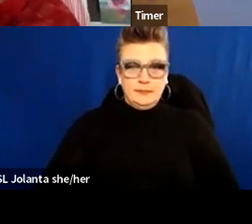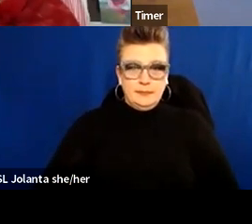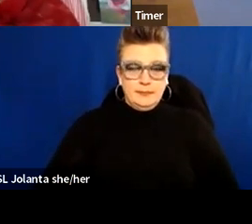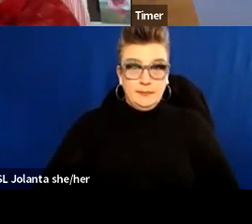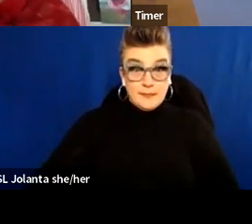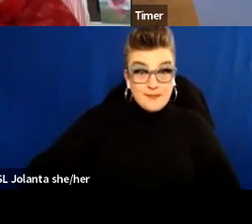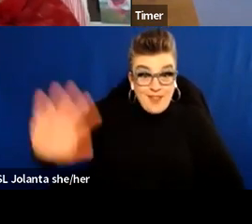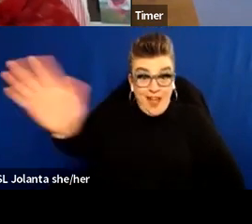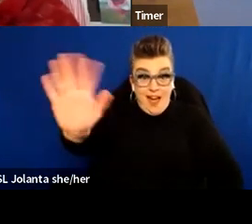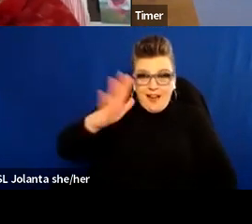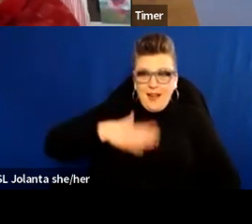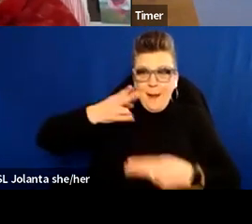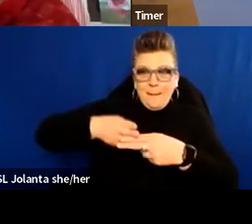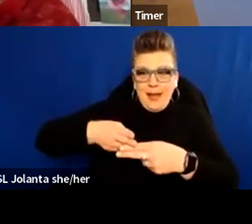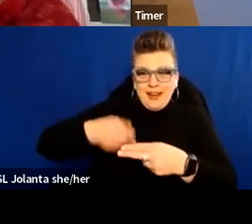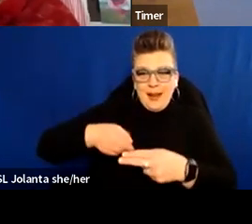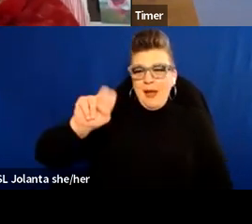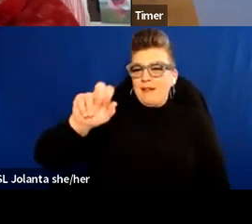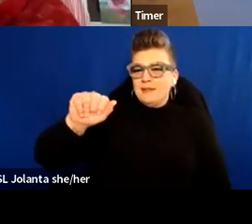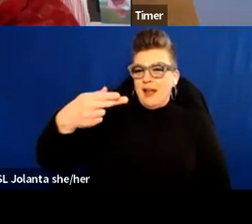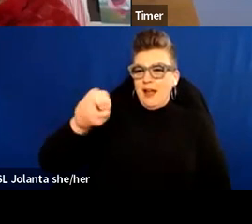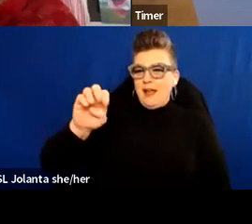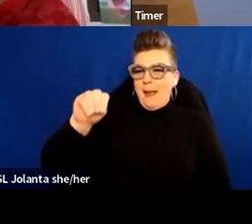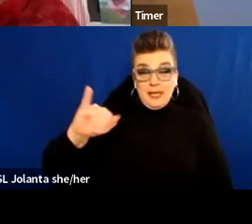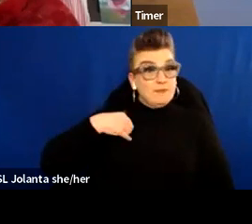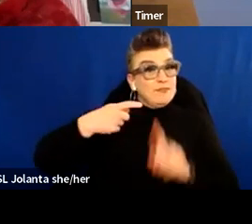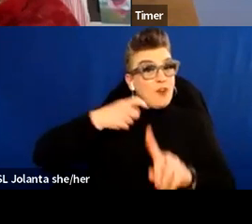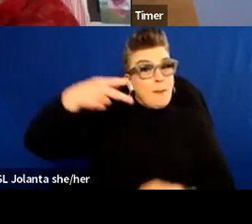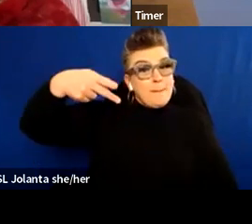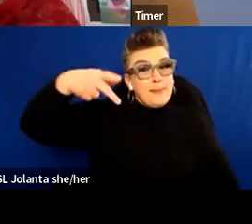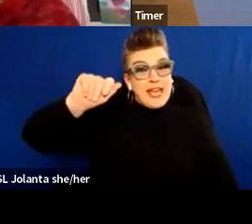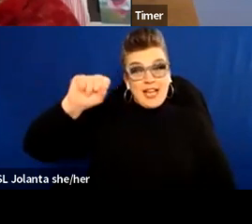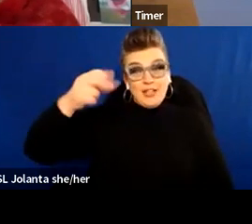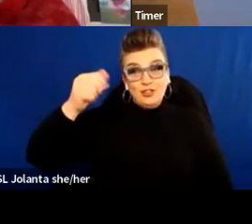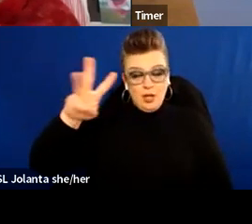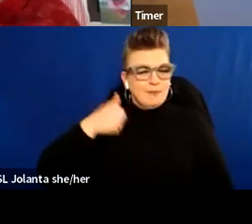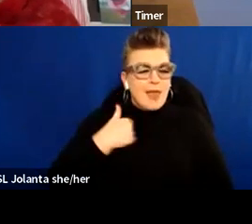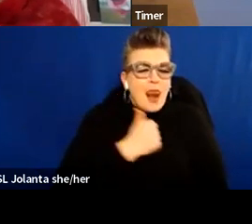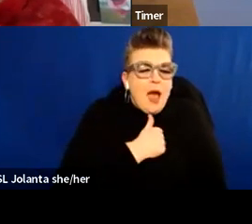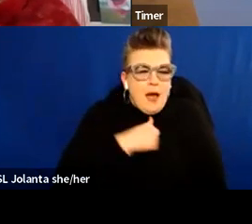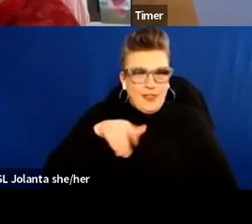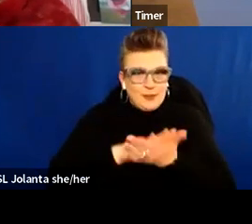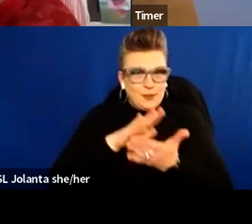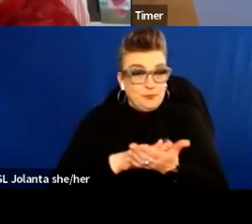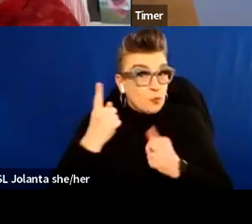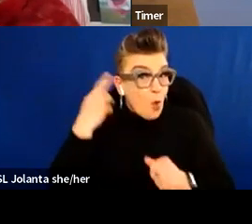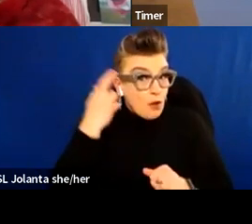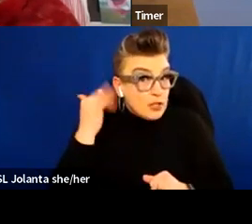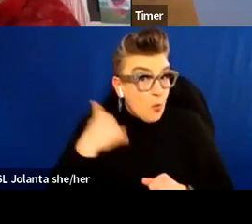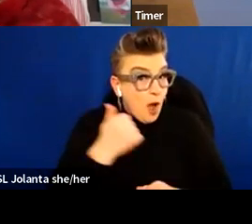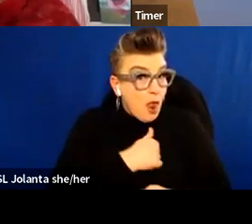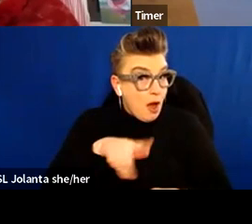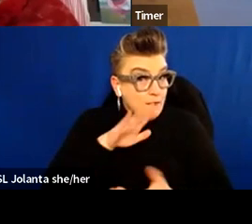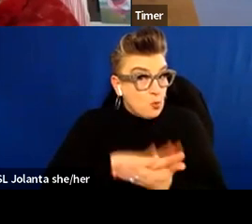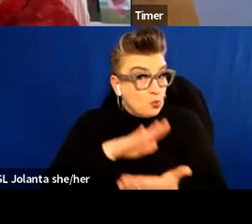hi my name is nahami i'm from the pa sha i love this school one reasons why i love this school